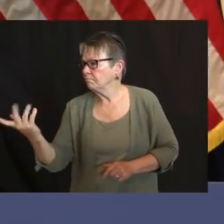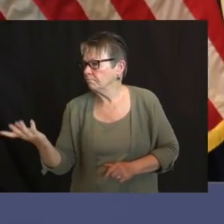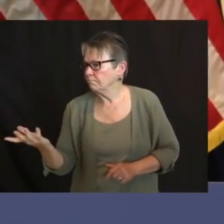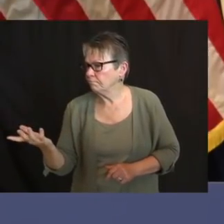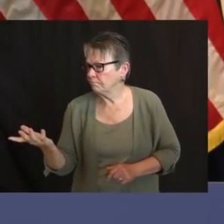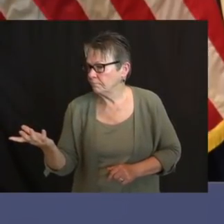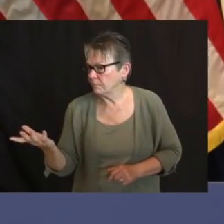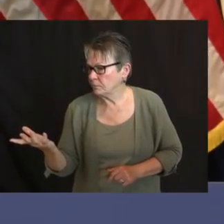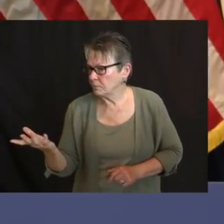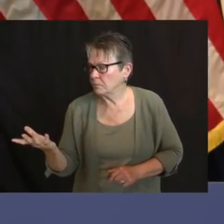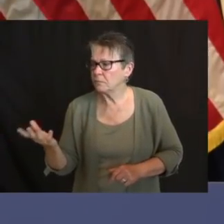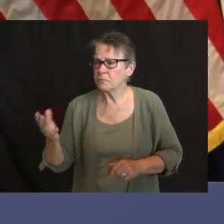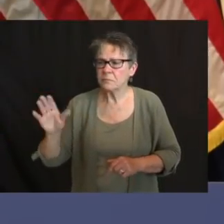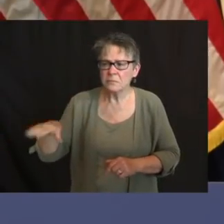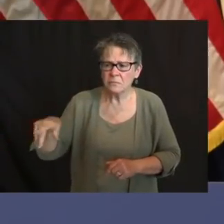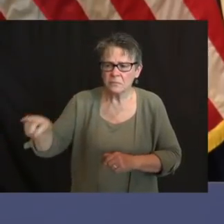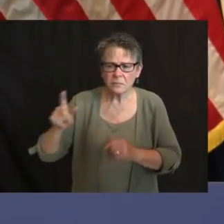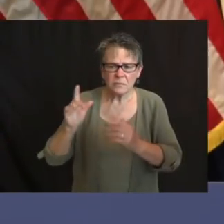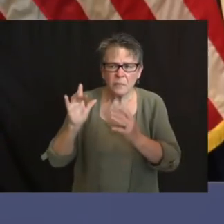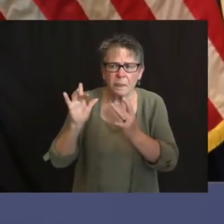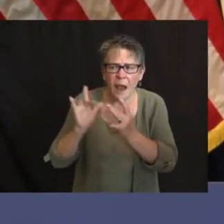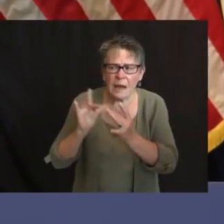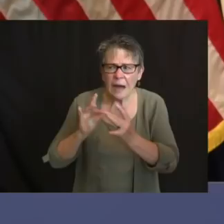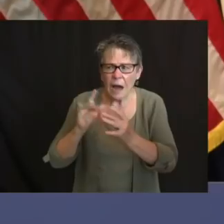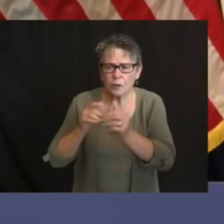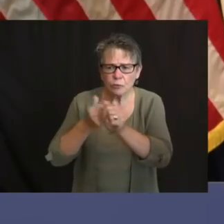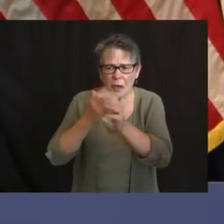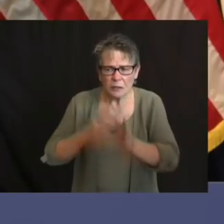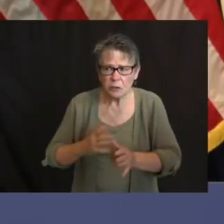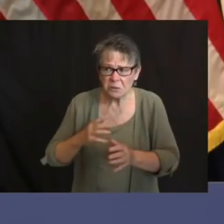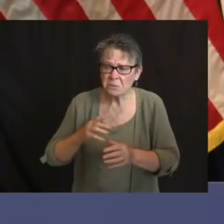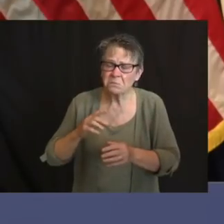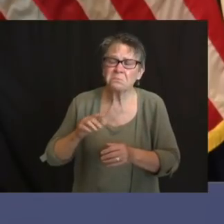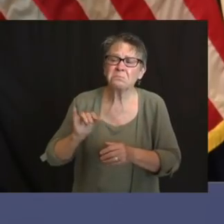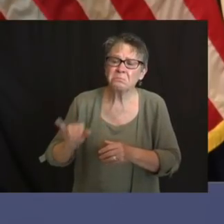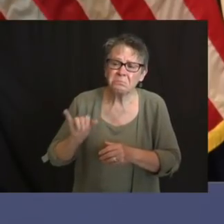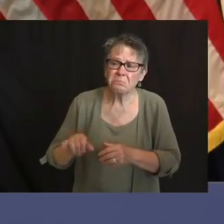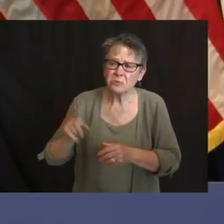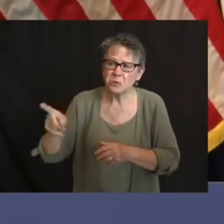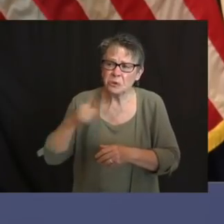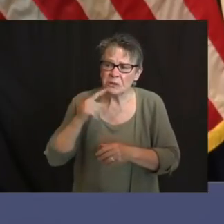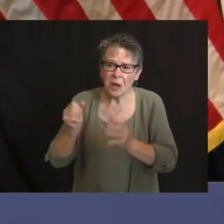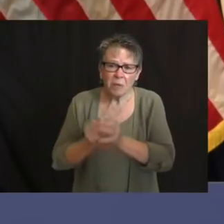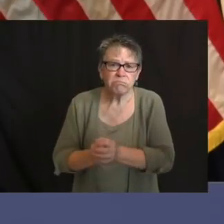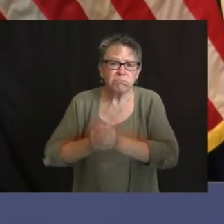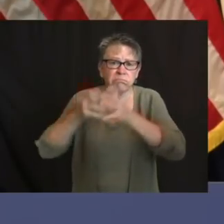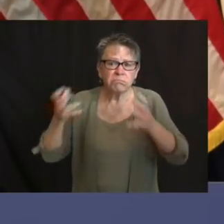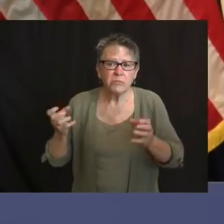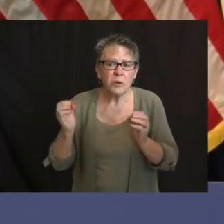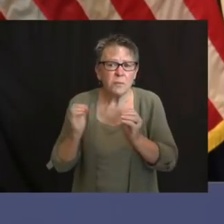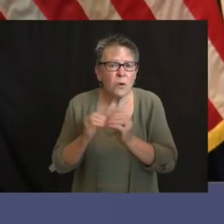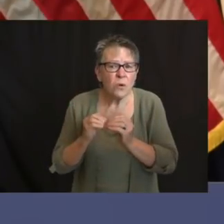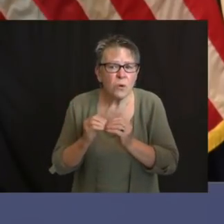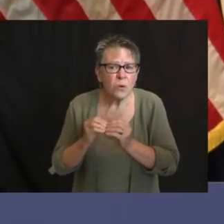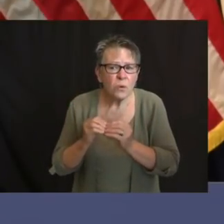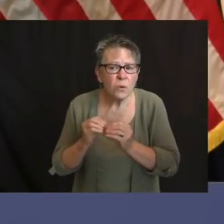kind of referenced this in your comments, that believe this is a government plot to track and monitor people, that